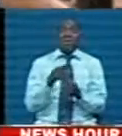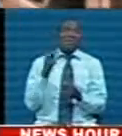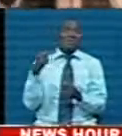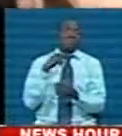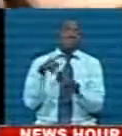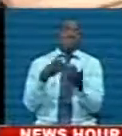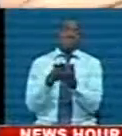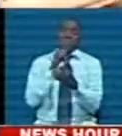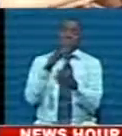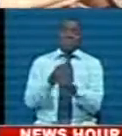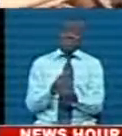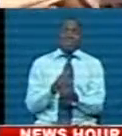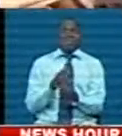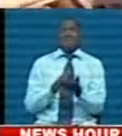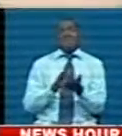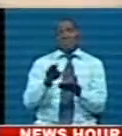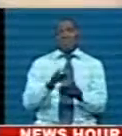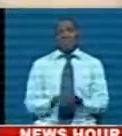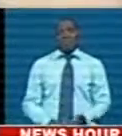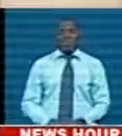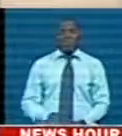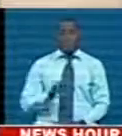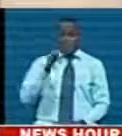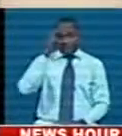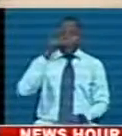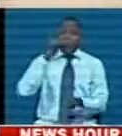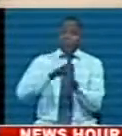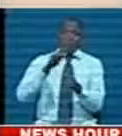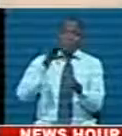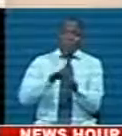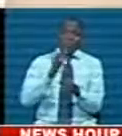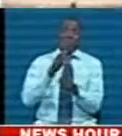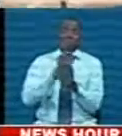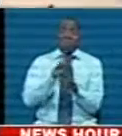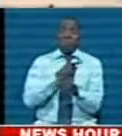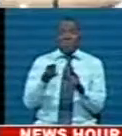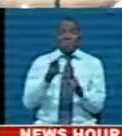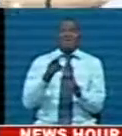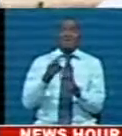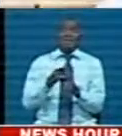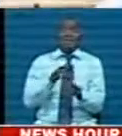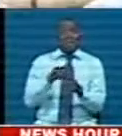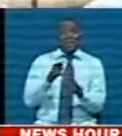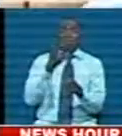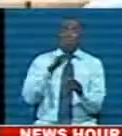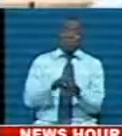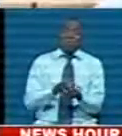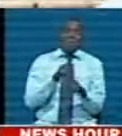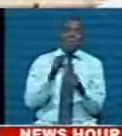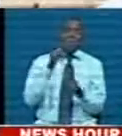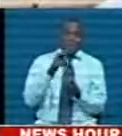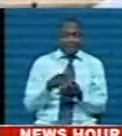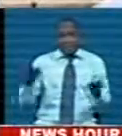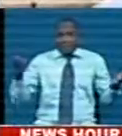victims have received compensation. I promise you, say, I'm going to show my plan. But I'm